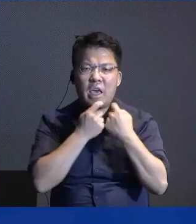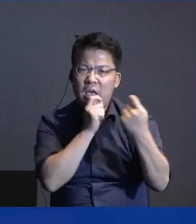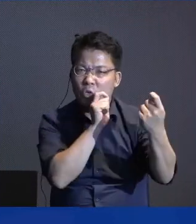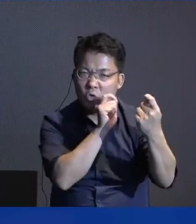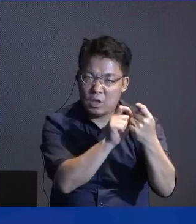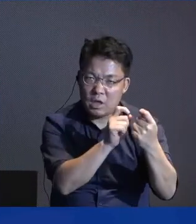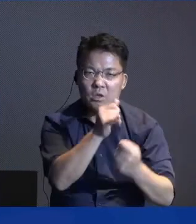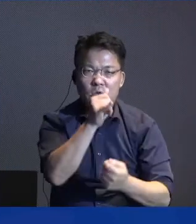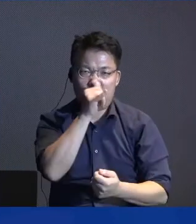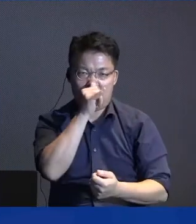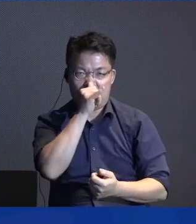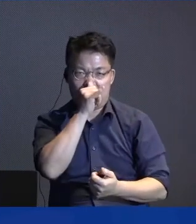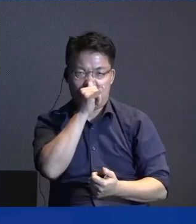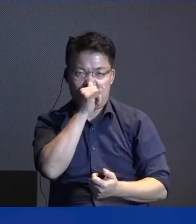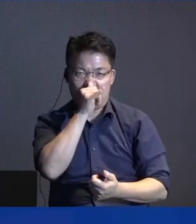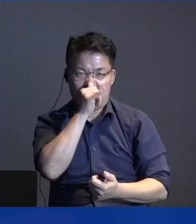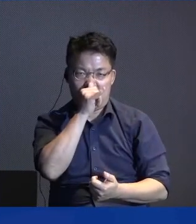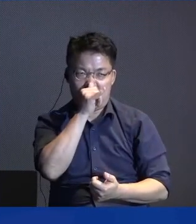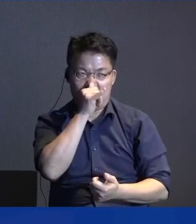a policy